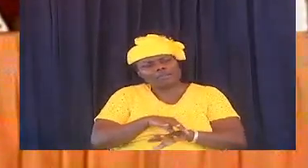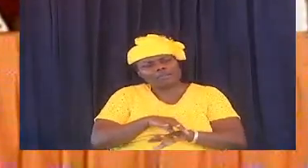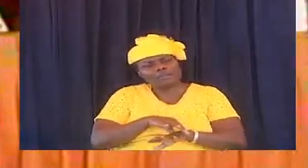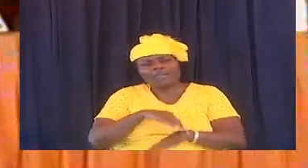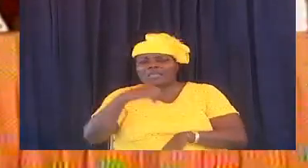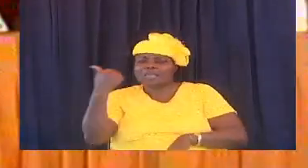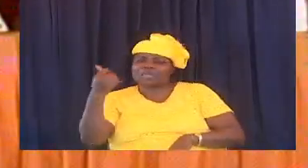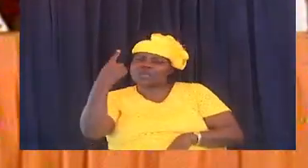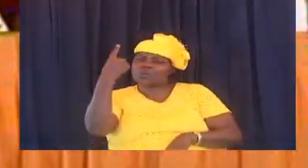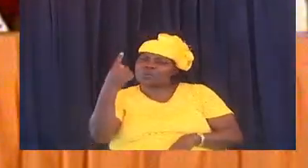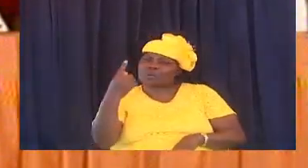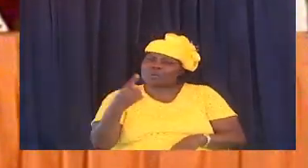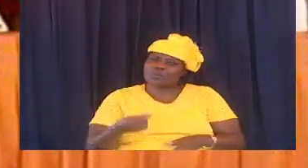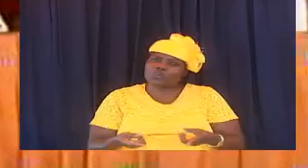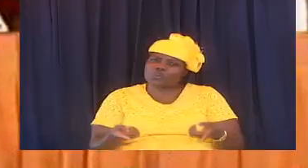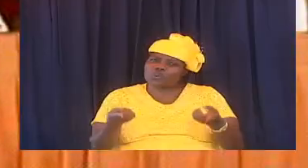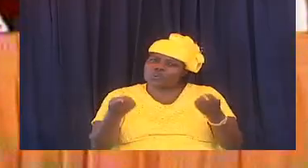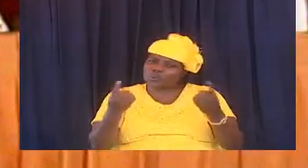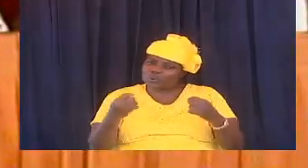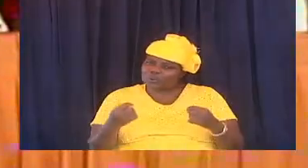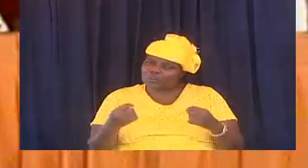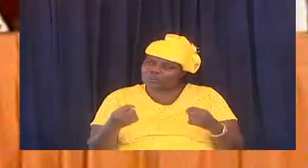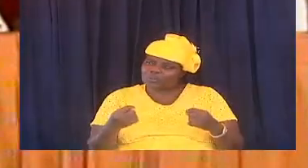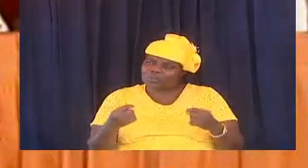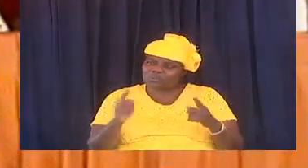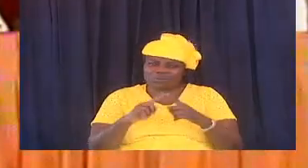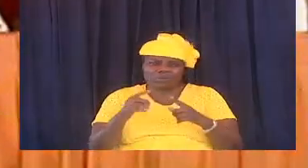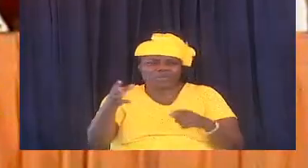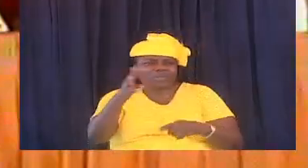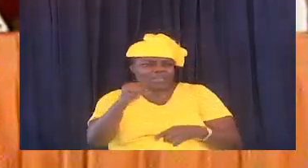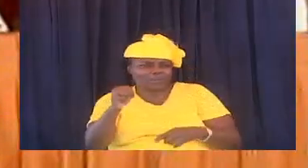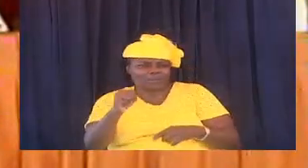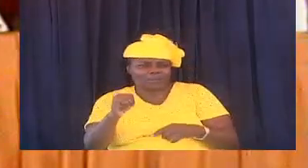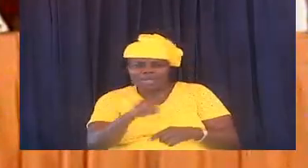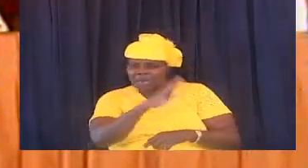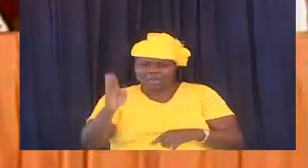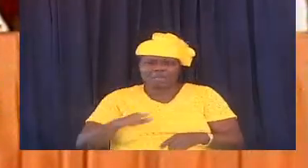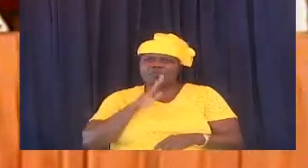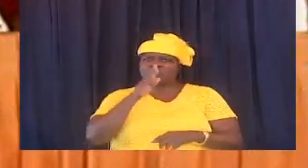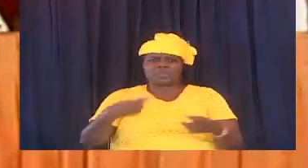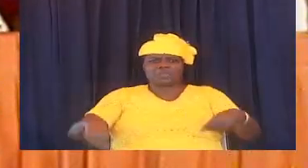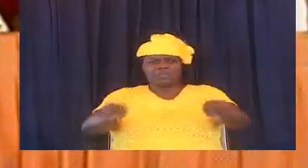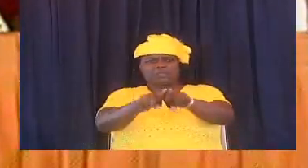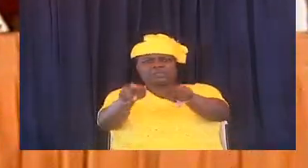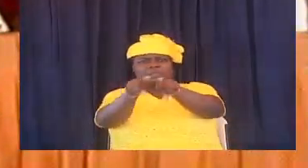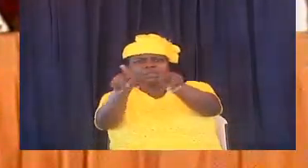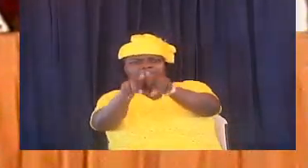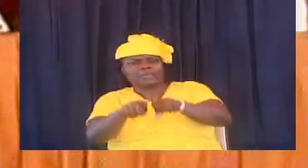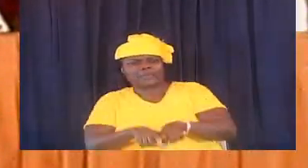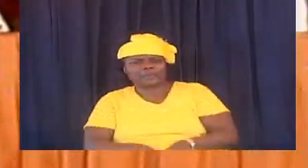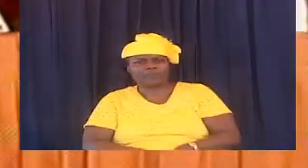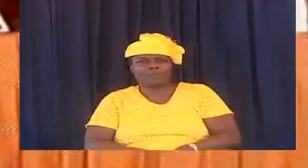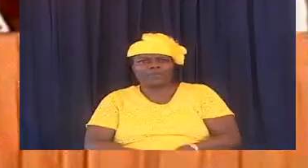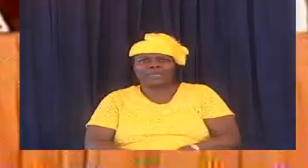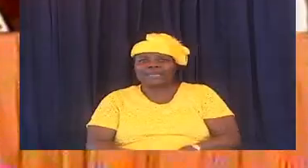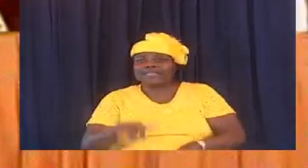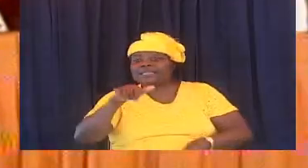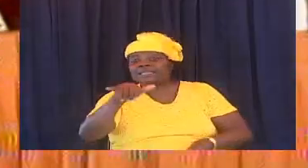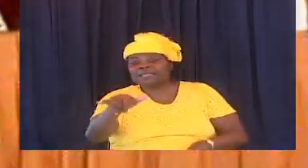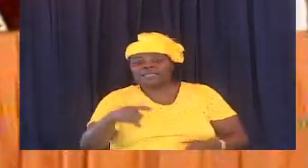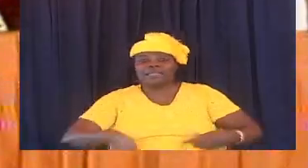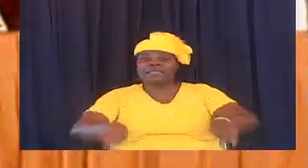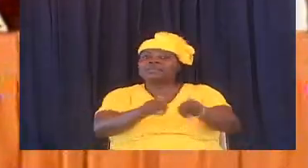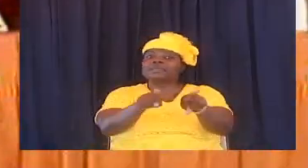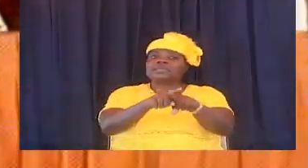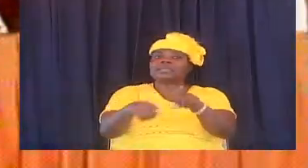anybody that came in contact with him, they were never the same. Hallelujah. It is still the same today, you know. Anybody